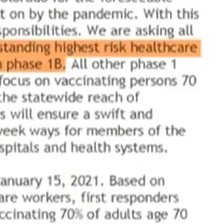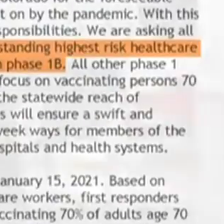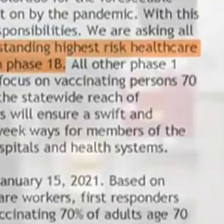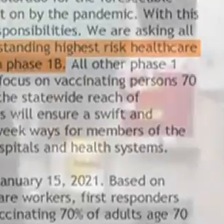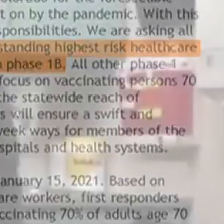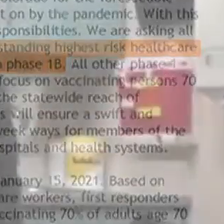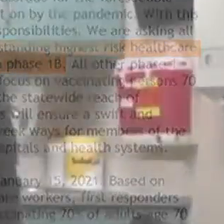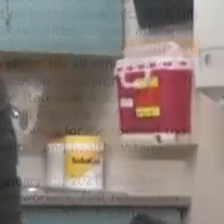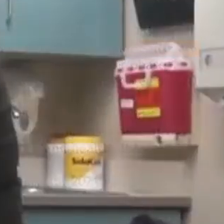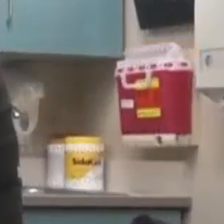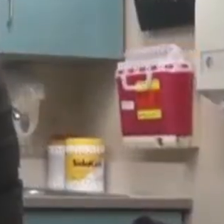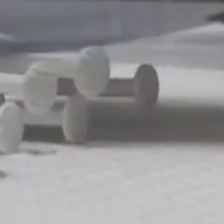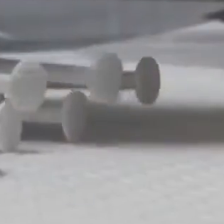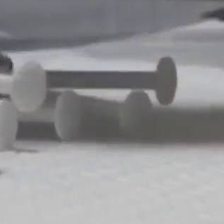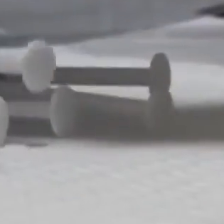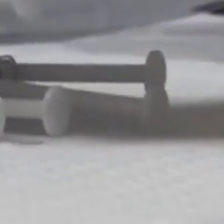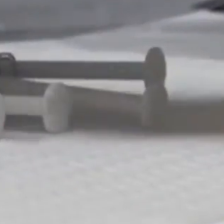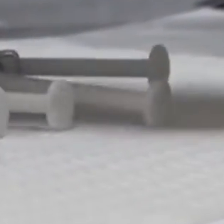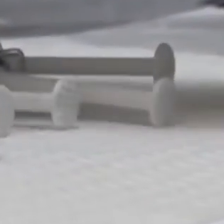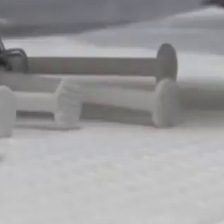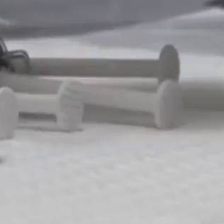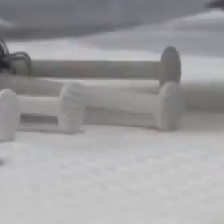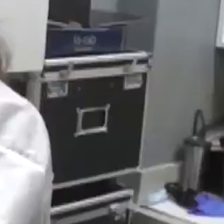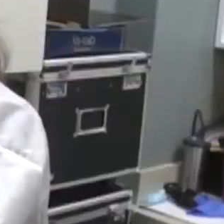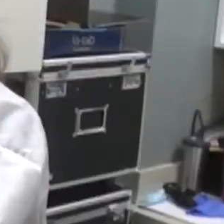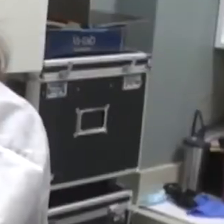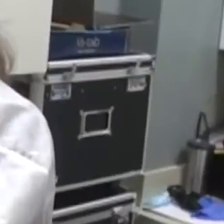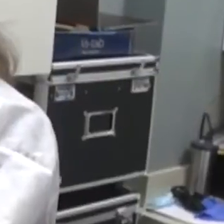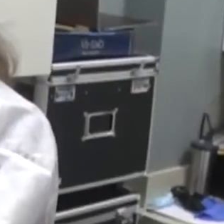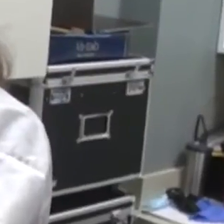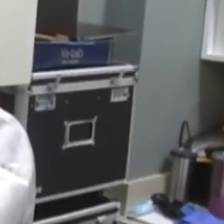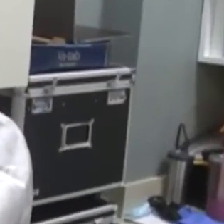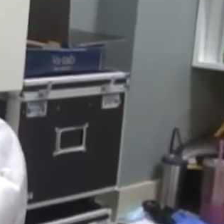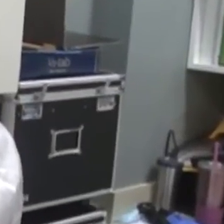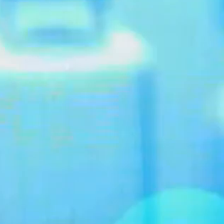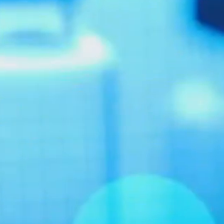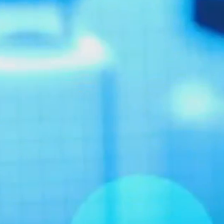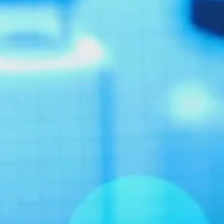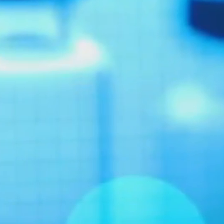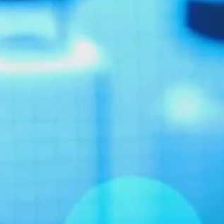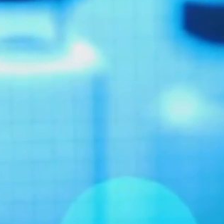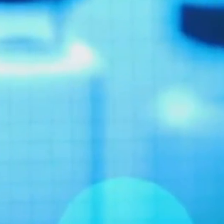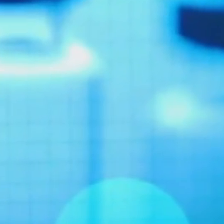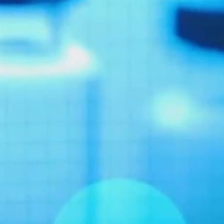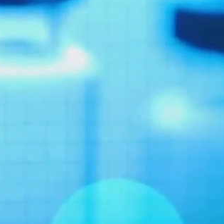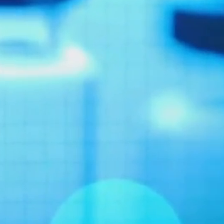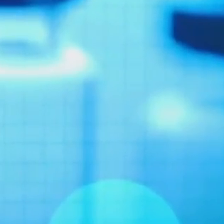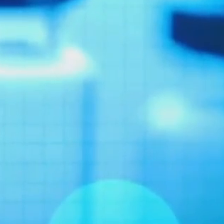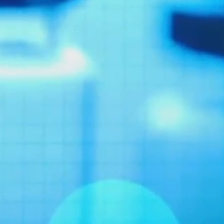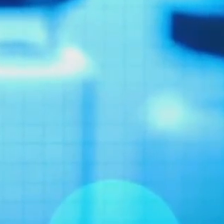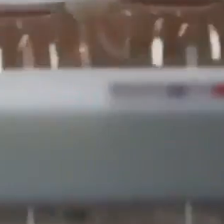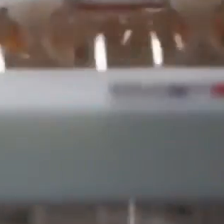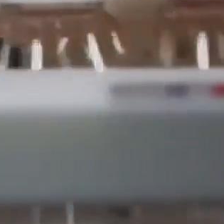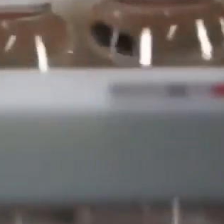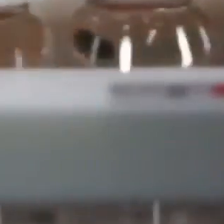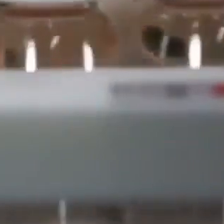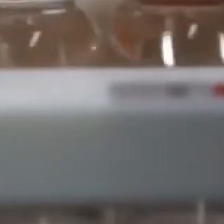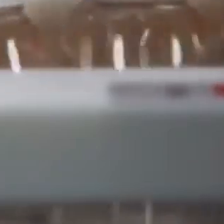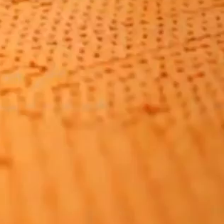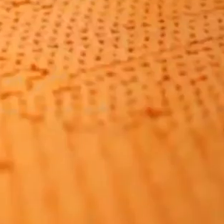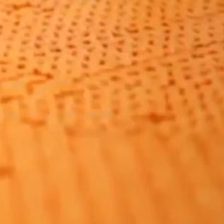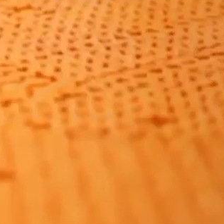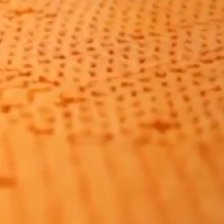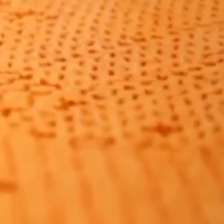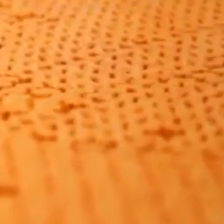70 and older. Essential workers, including teachers, should not be vaccinated until afterward. Also directing them to plan on